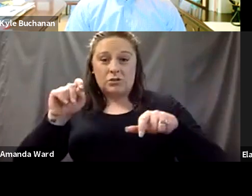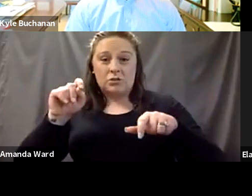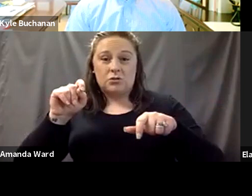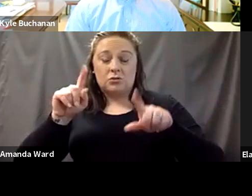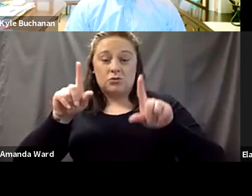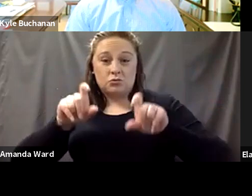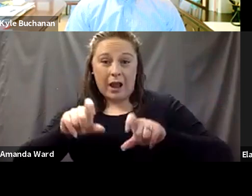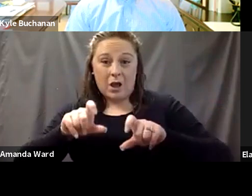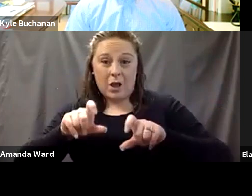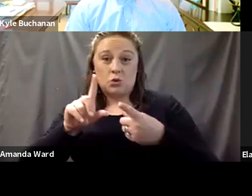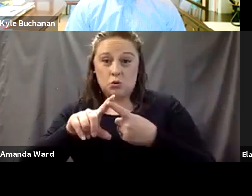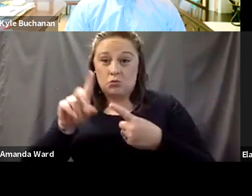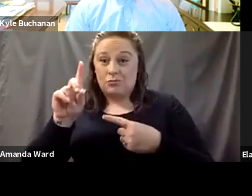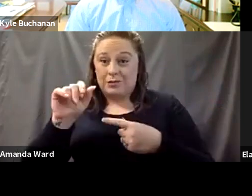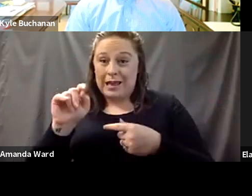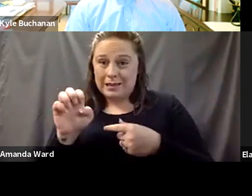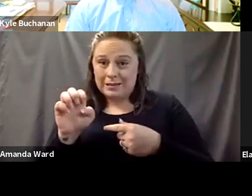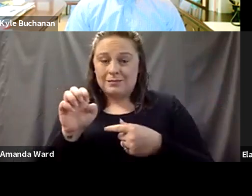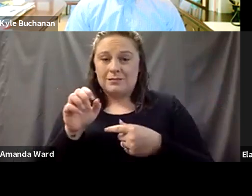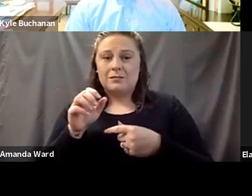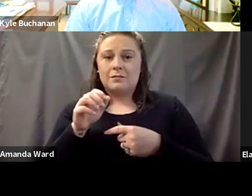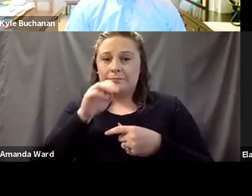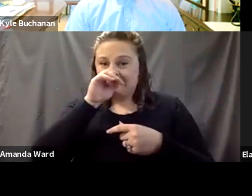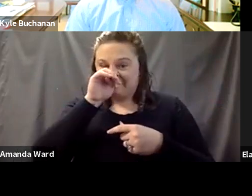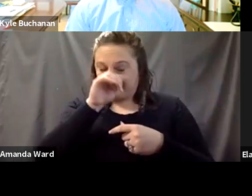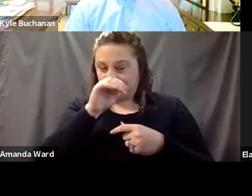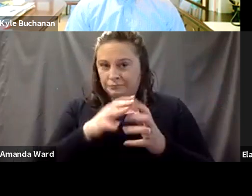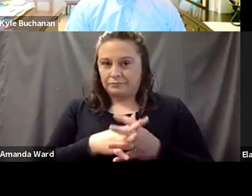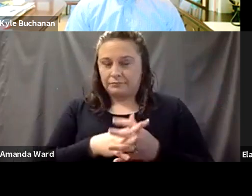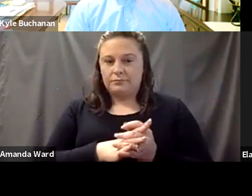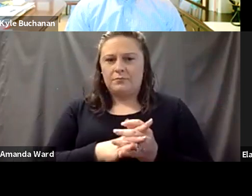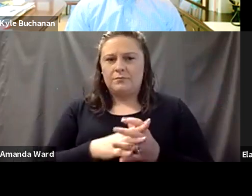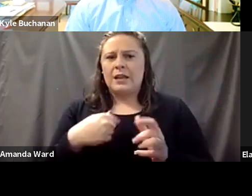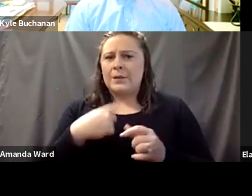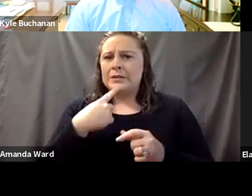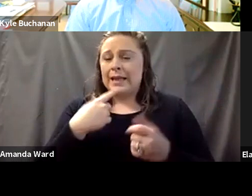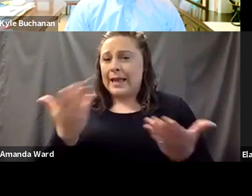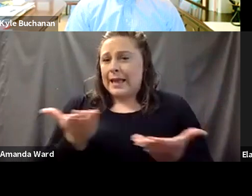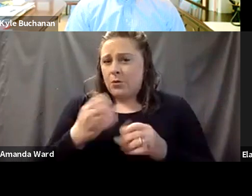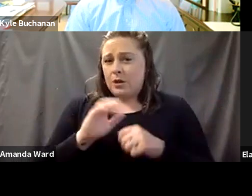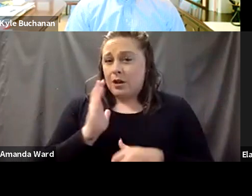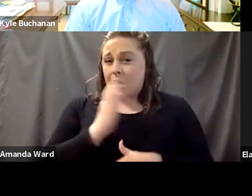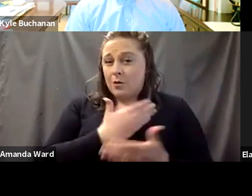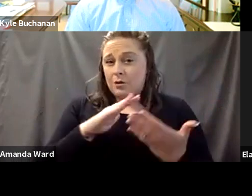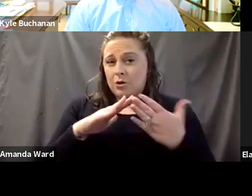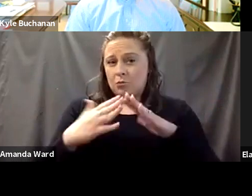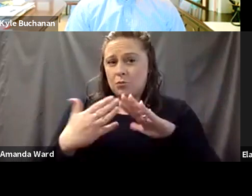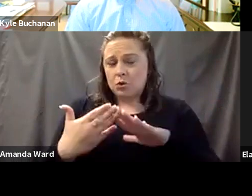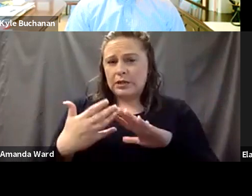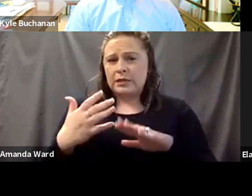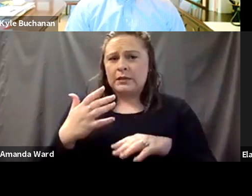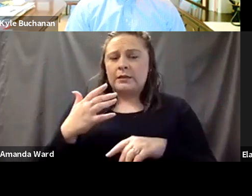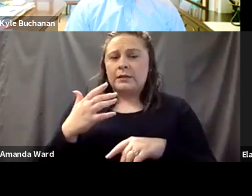date. So there was a win there. I would say that here in our community, there's a